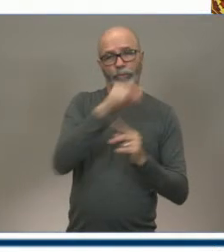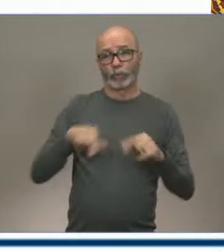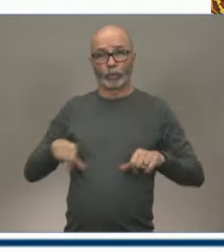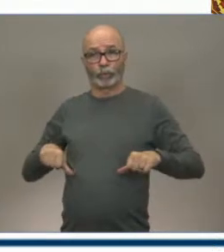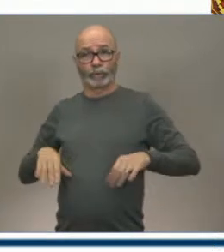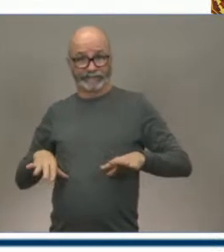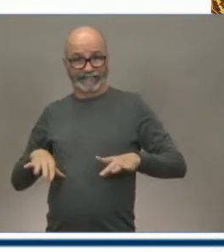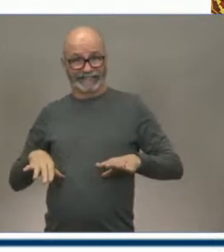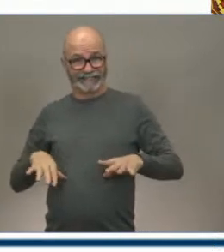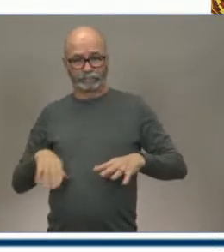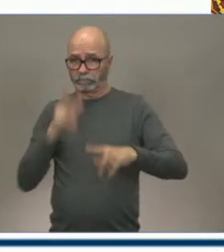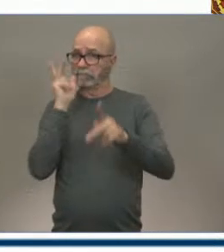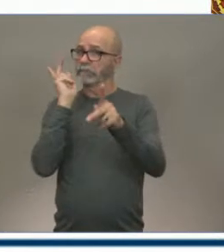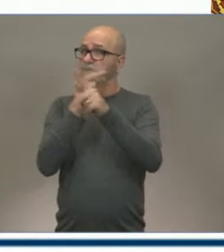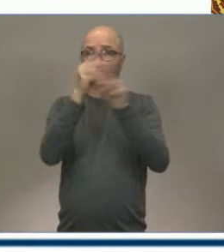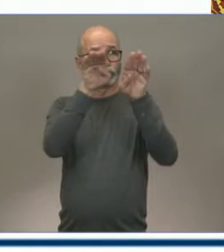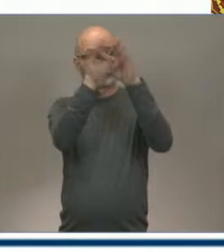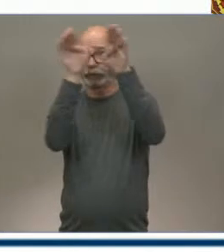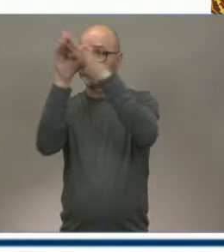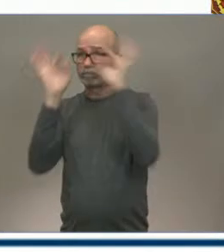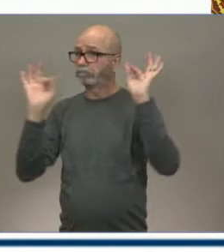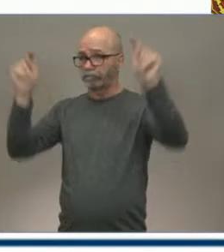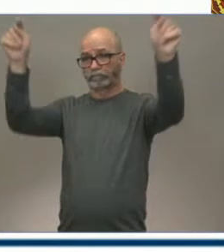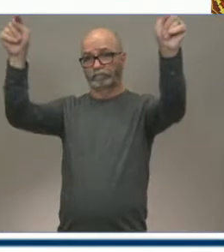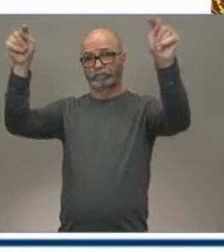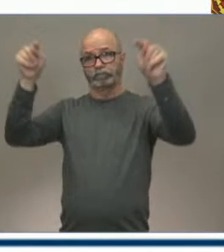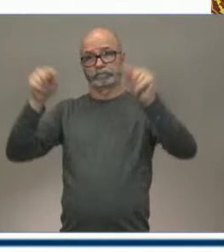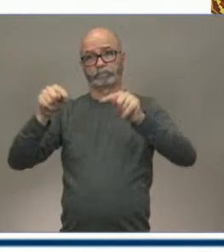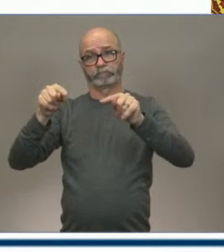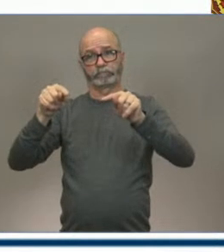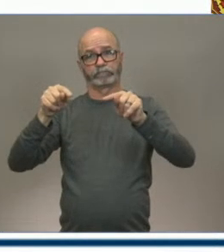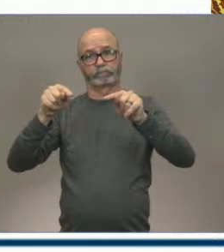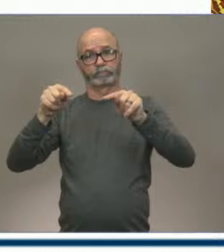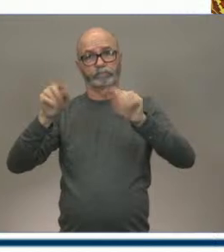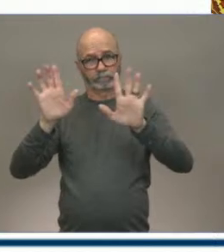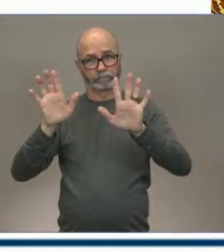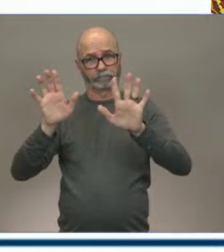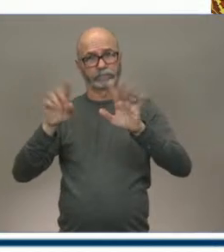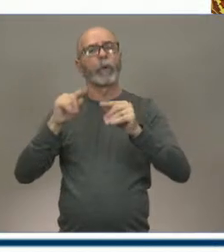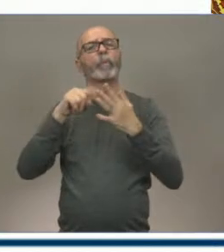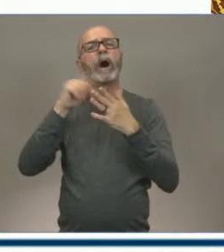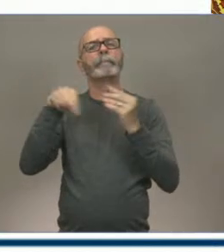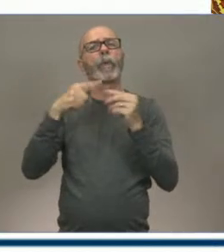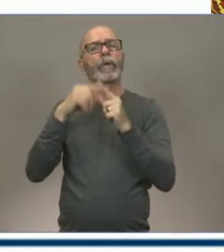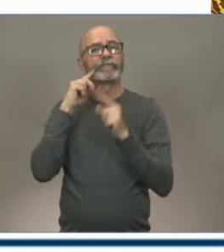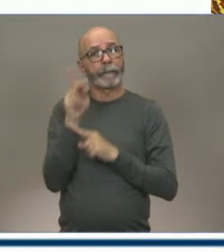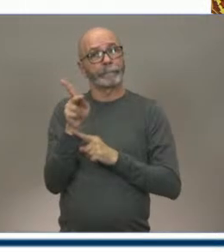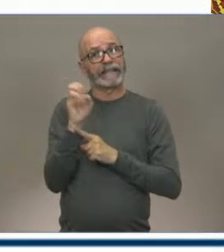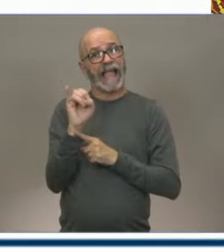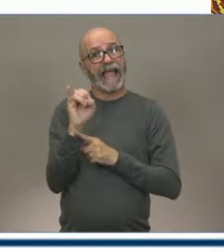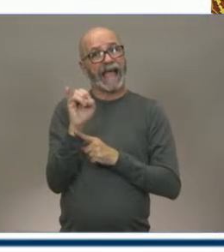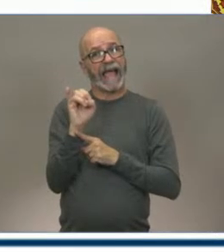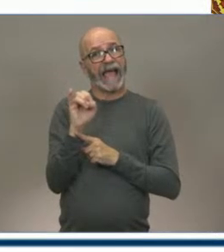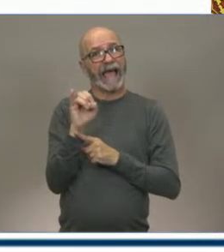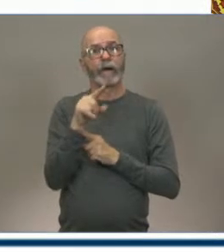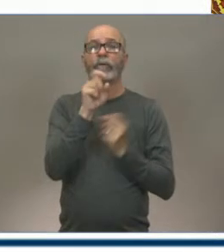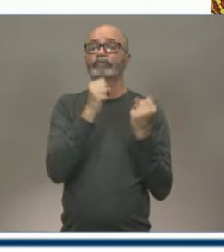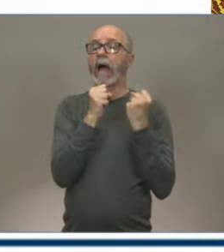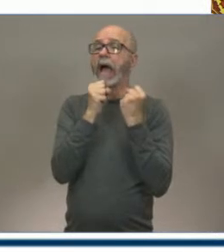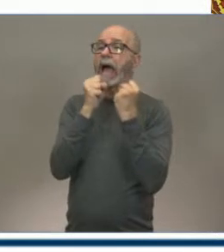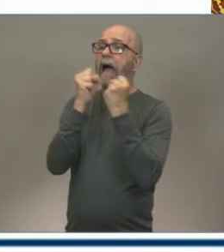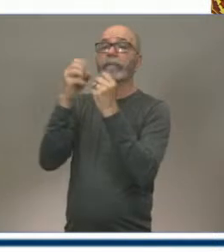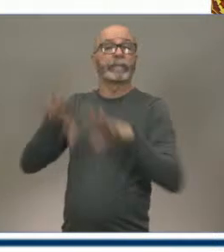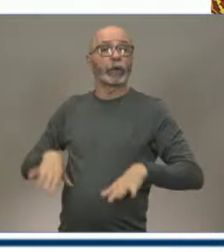borders open. Do you have any concerns about residents from PEI or Newfoundland catching COVID as they drive through New Brunswick coming into